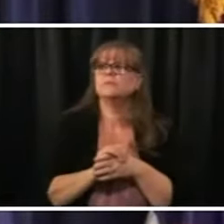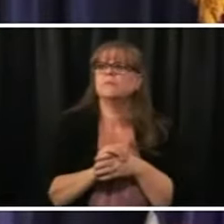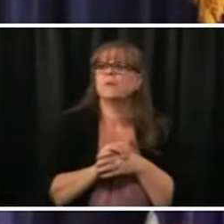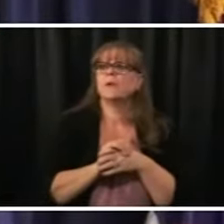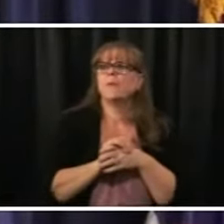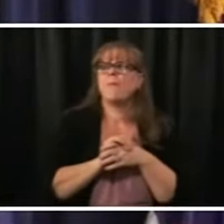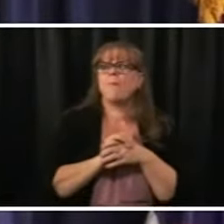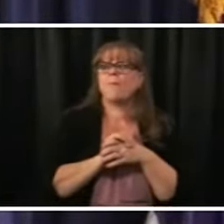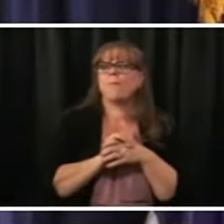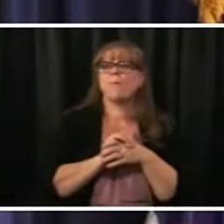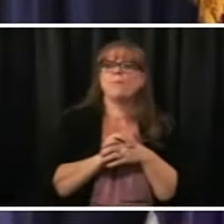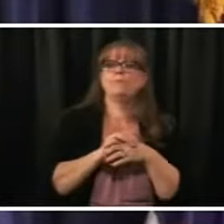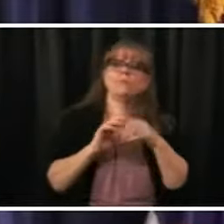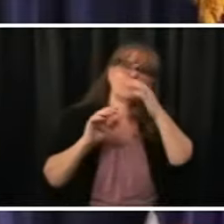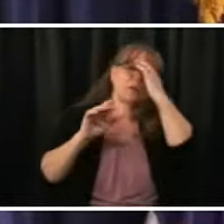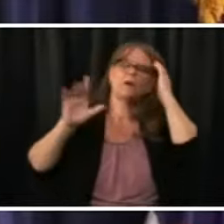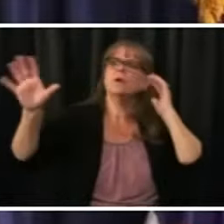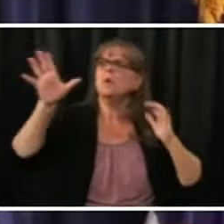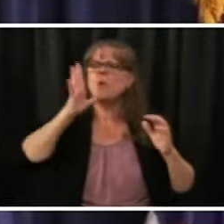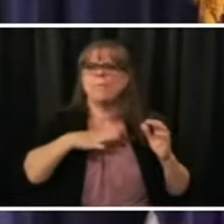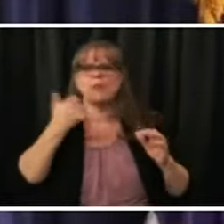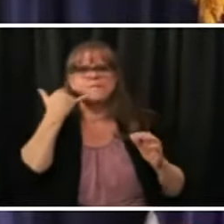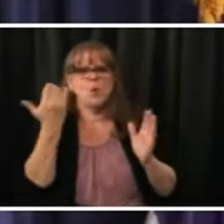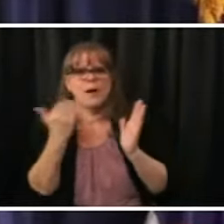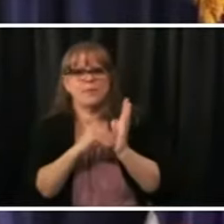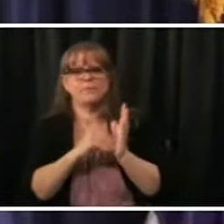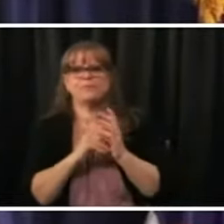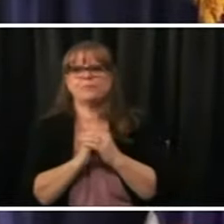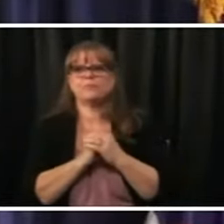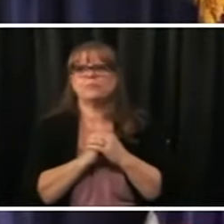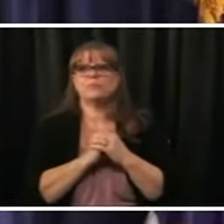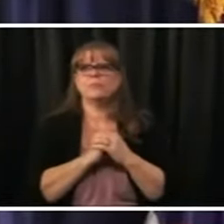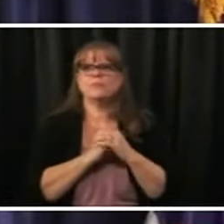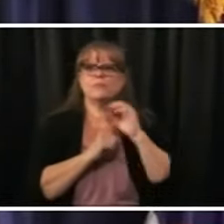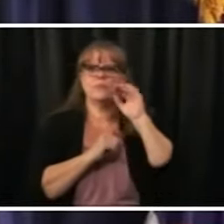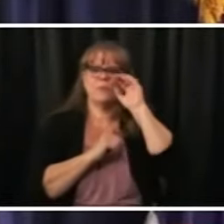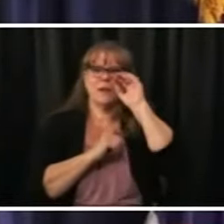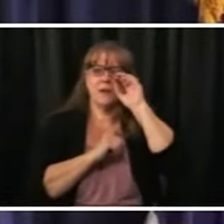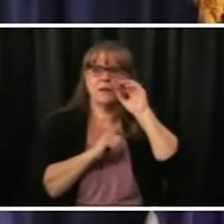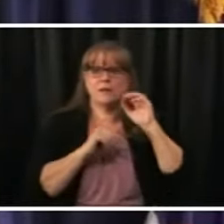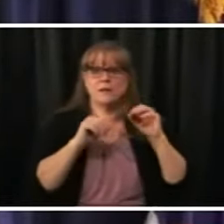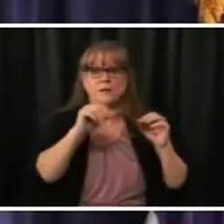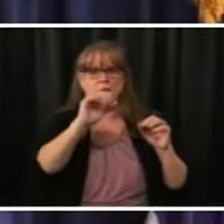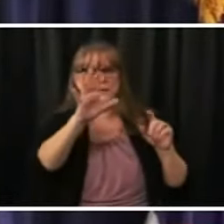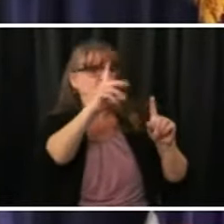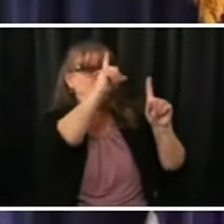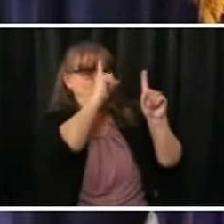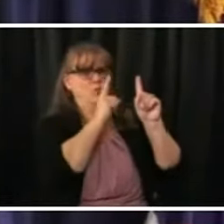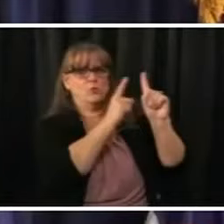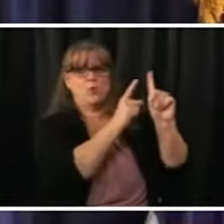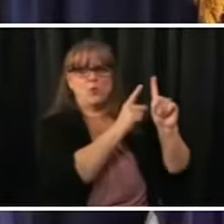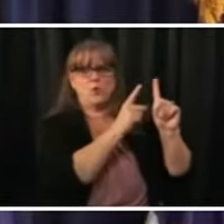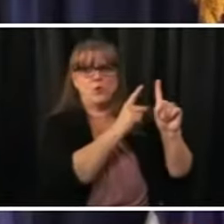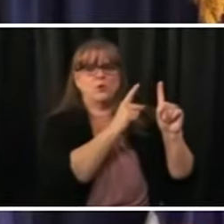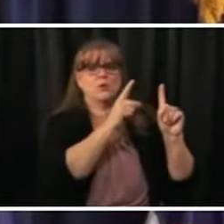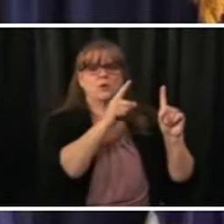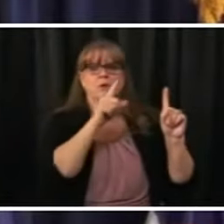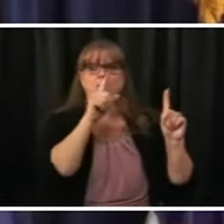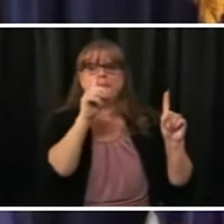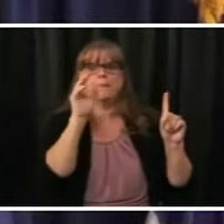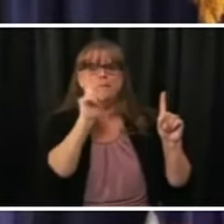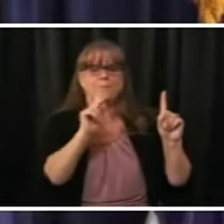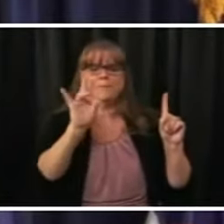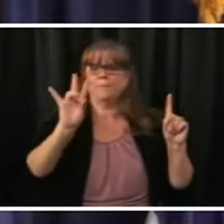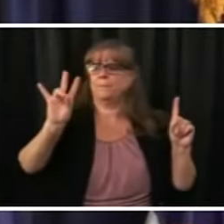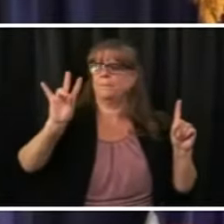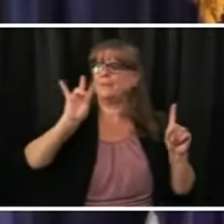Hi, Governor. This is Ashley Michaels with Fox 31. The goal, obviously, 70% of people 70 and older to be vaccinated. You just